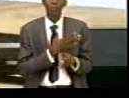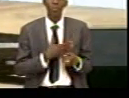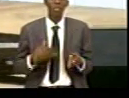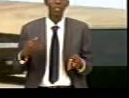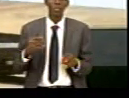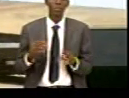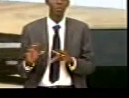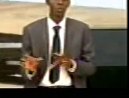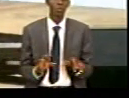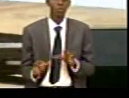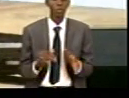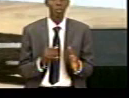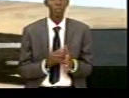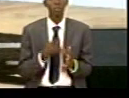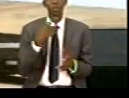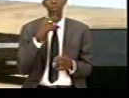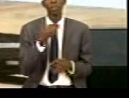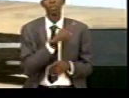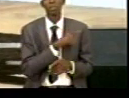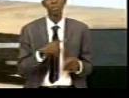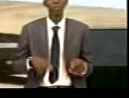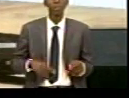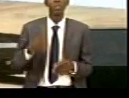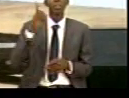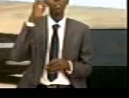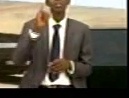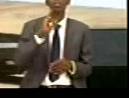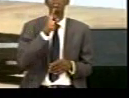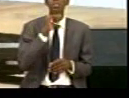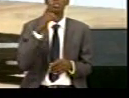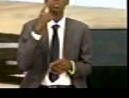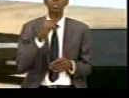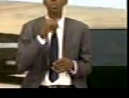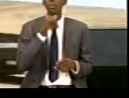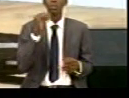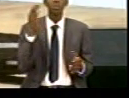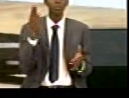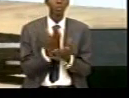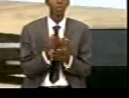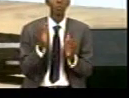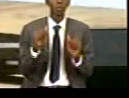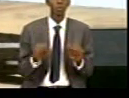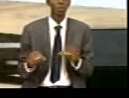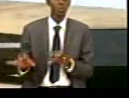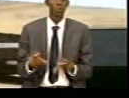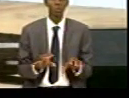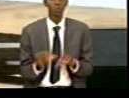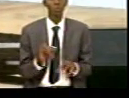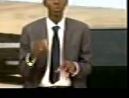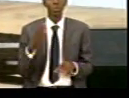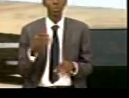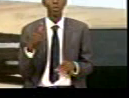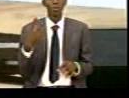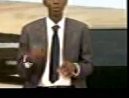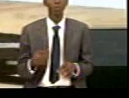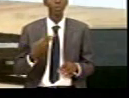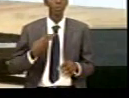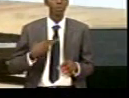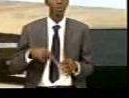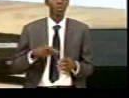the Lord God. Is the unstoppable performance of the saints' rapture. Look at